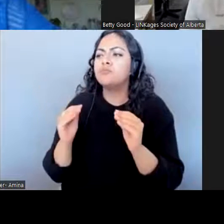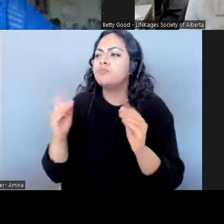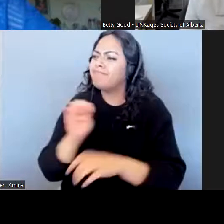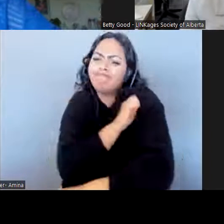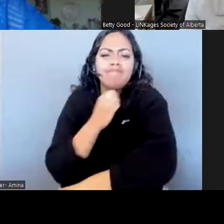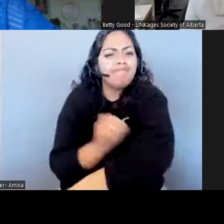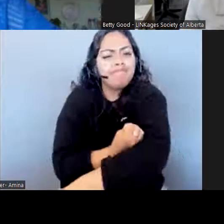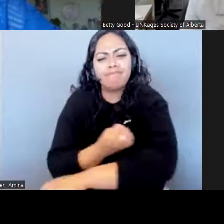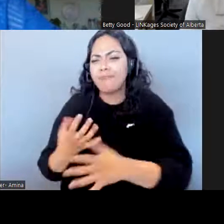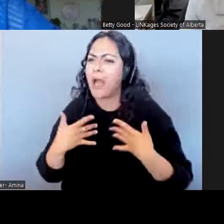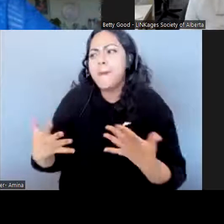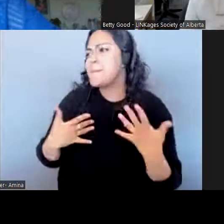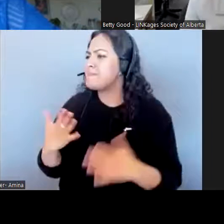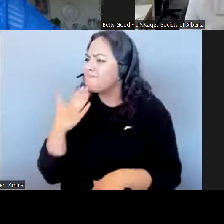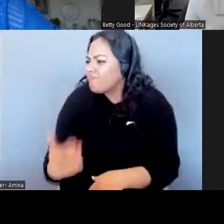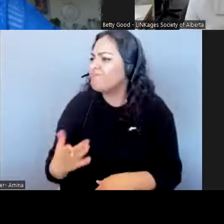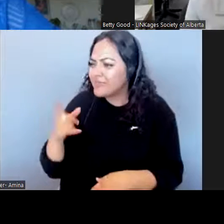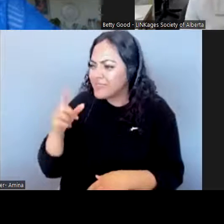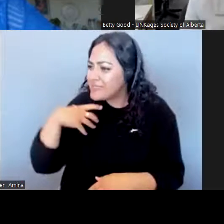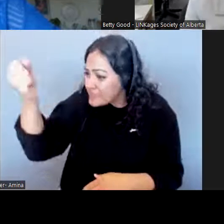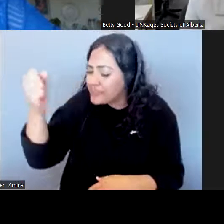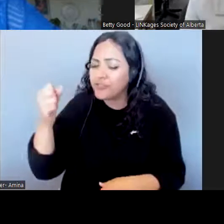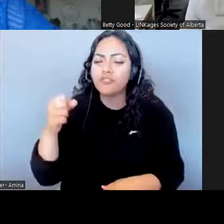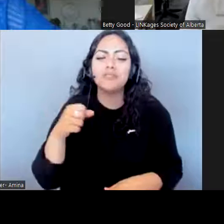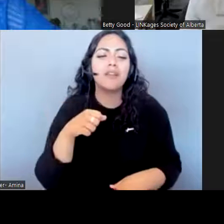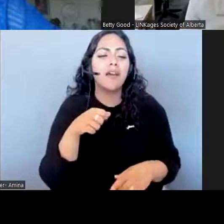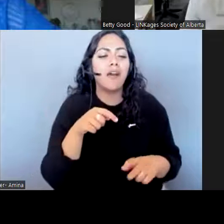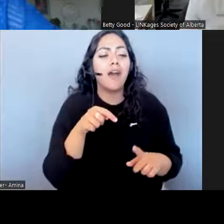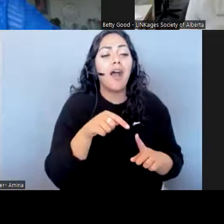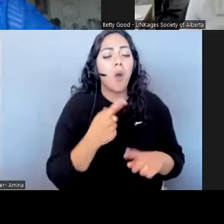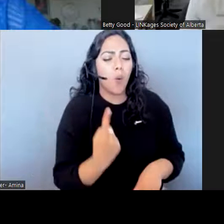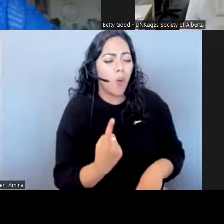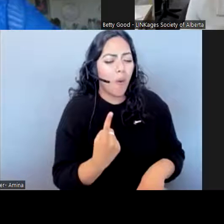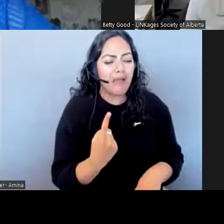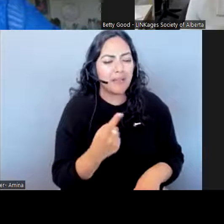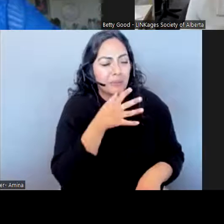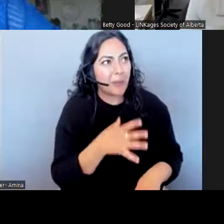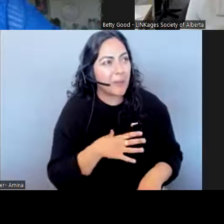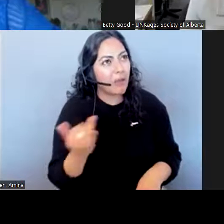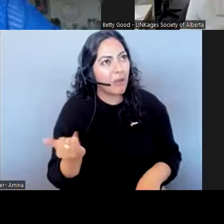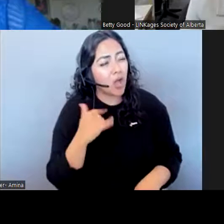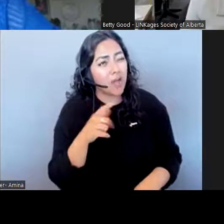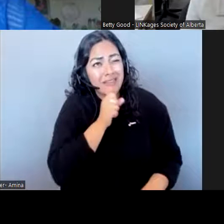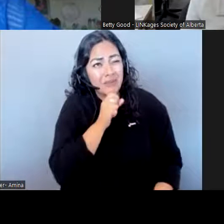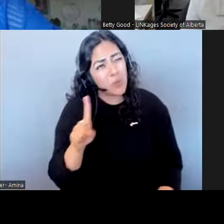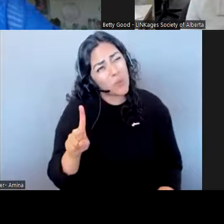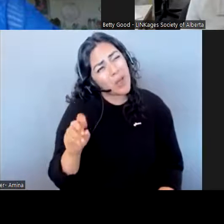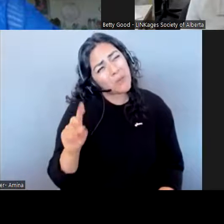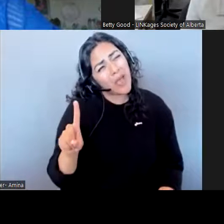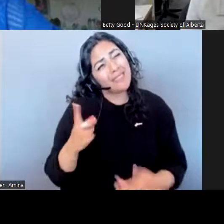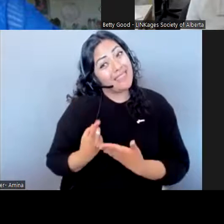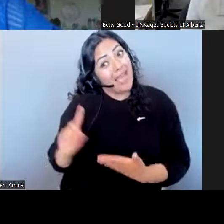seniors. And I had a call from a lady, Nim. How old is she? She was 101 last